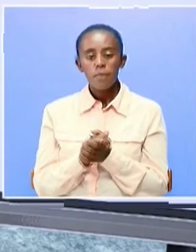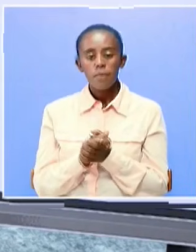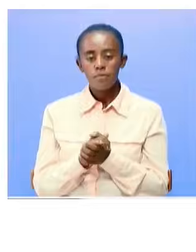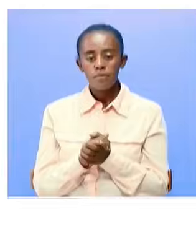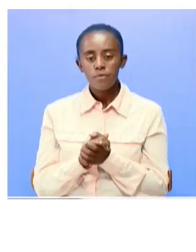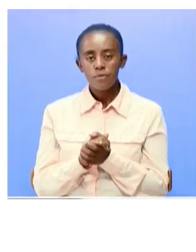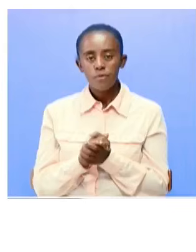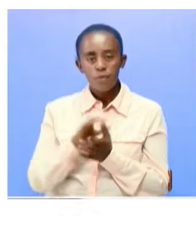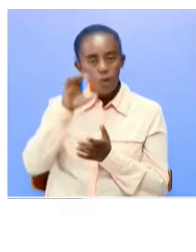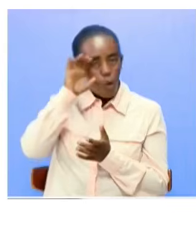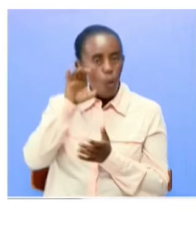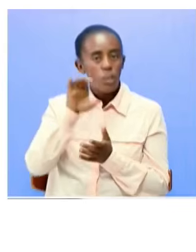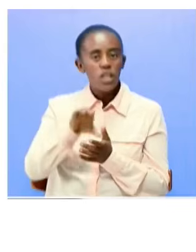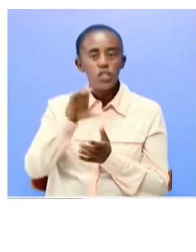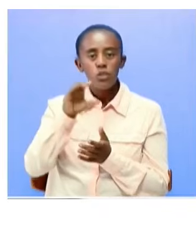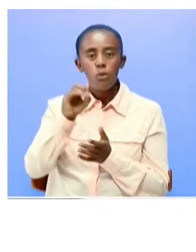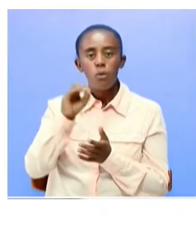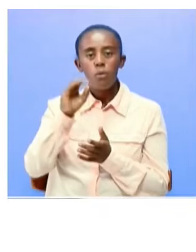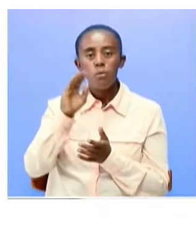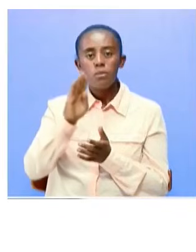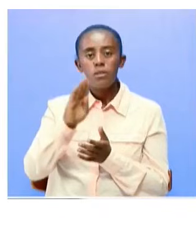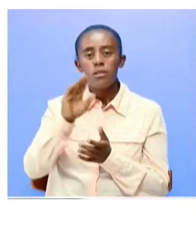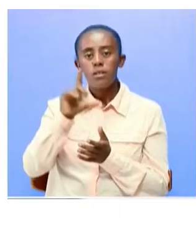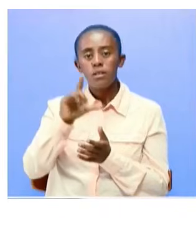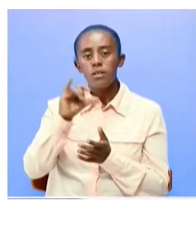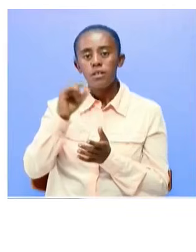express obligation.